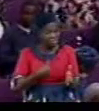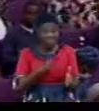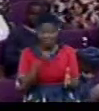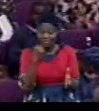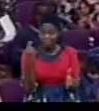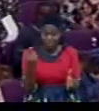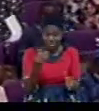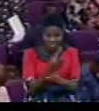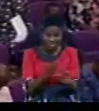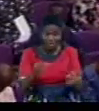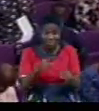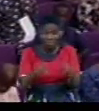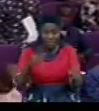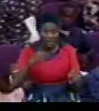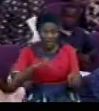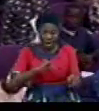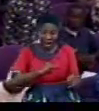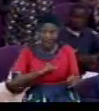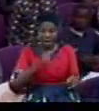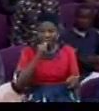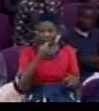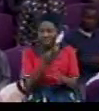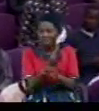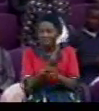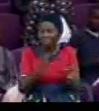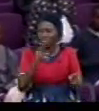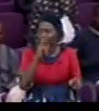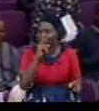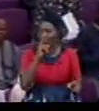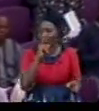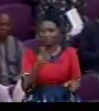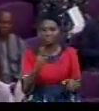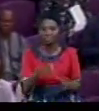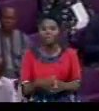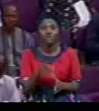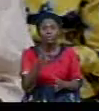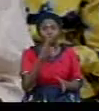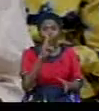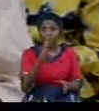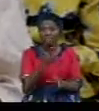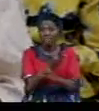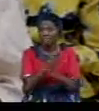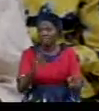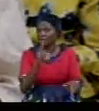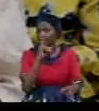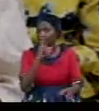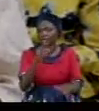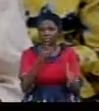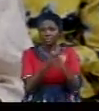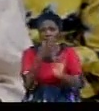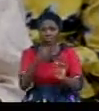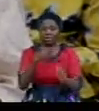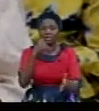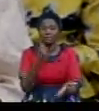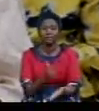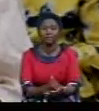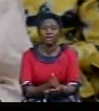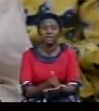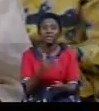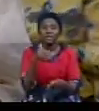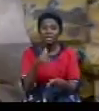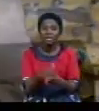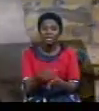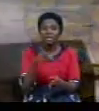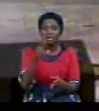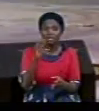I am free indeed you are free indeed in Jesus name look at Romans chapter 6